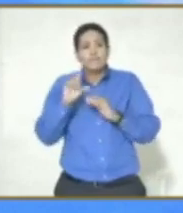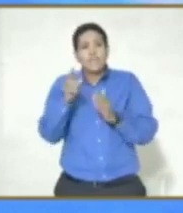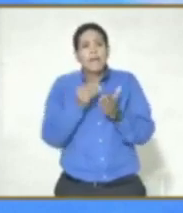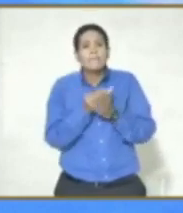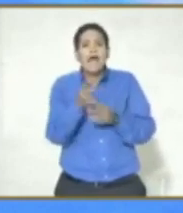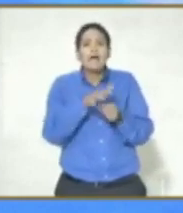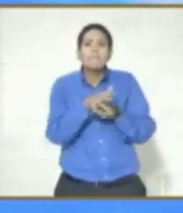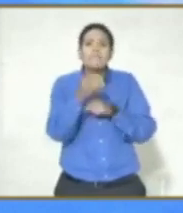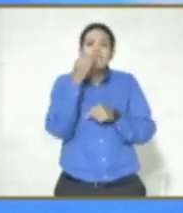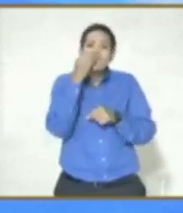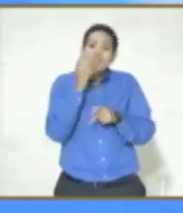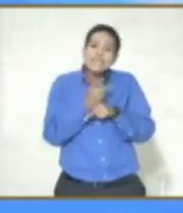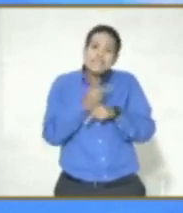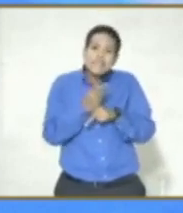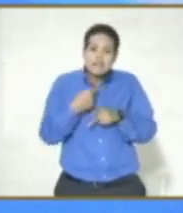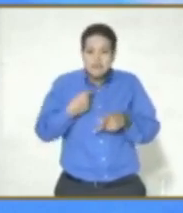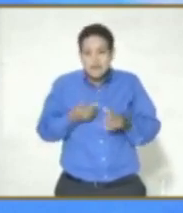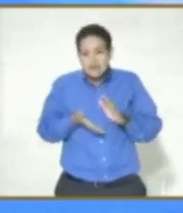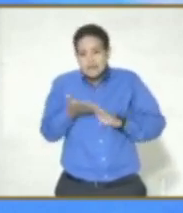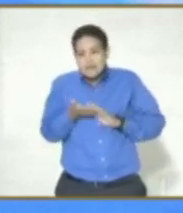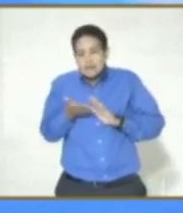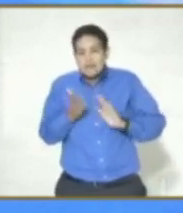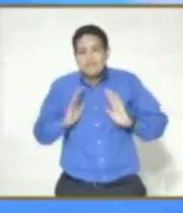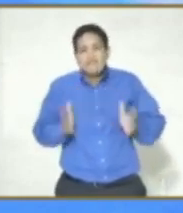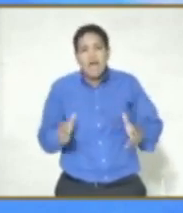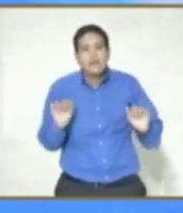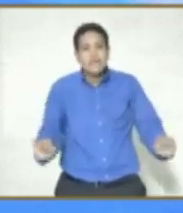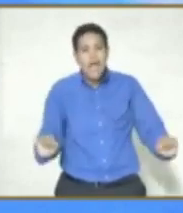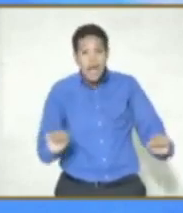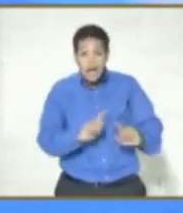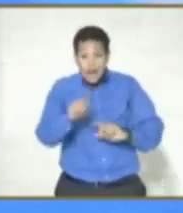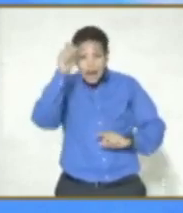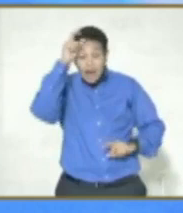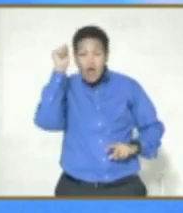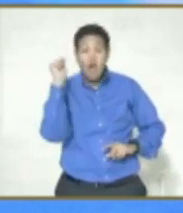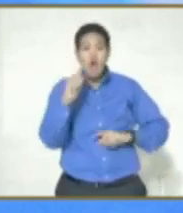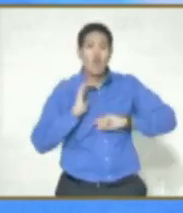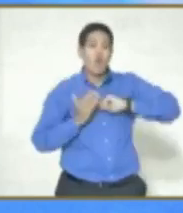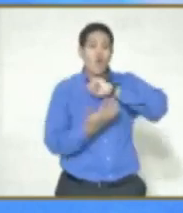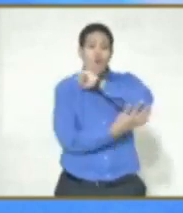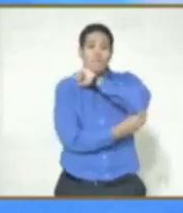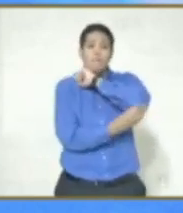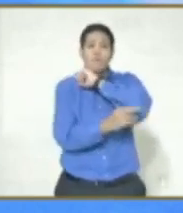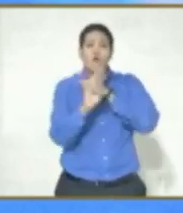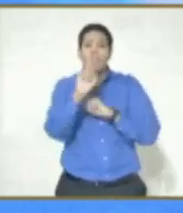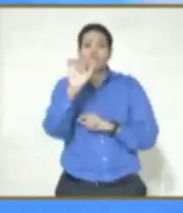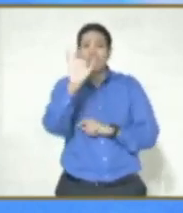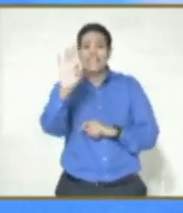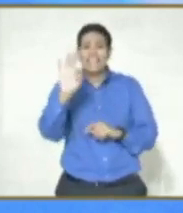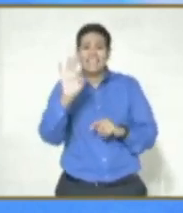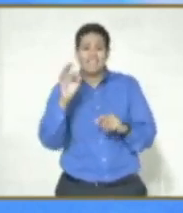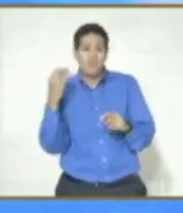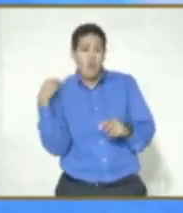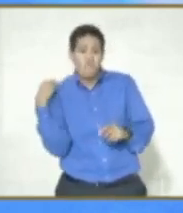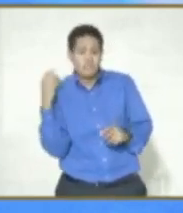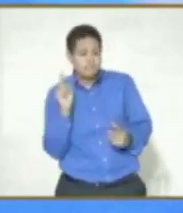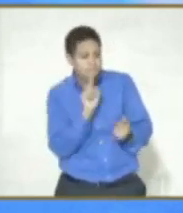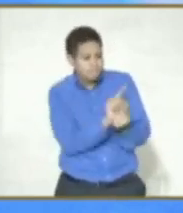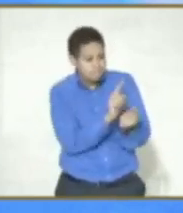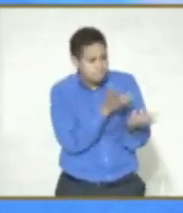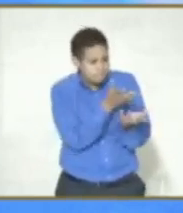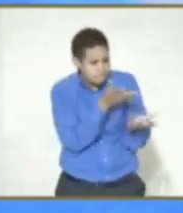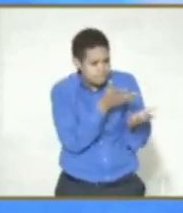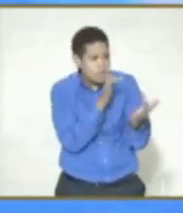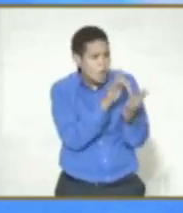enough food to keep them. What we have done is that all our poor relief officers have contacts with those persons. If